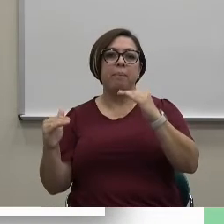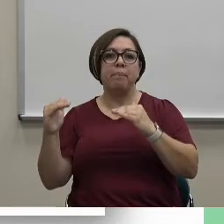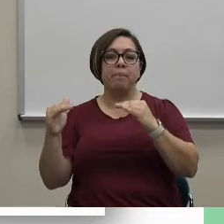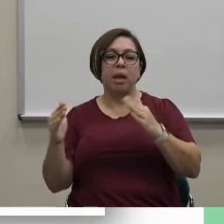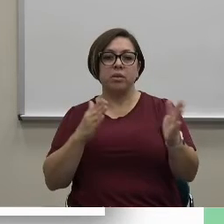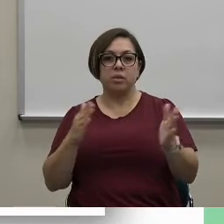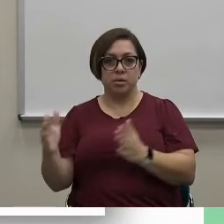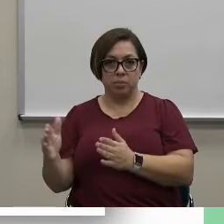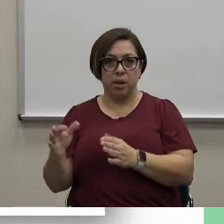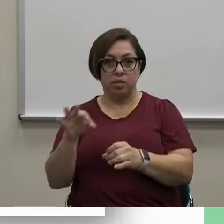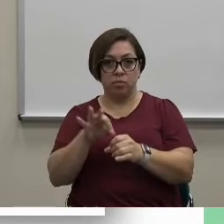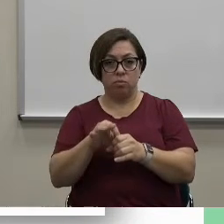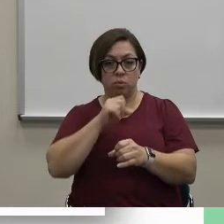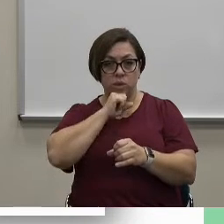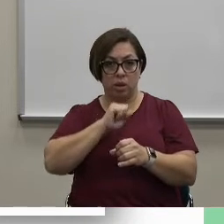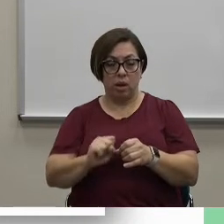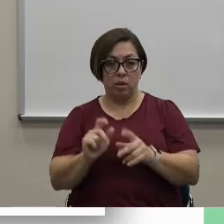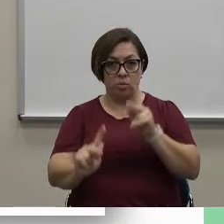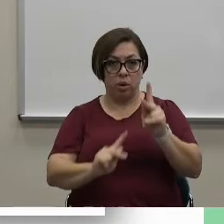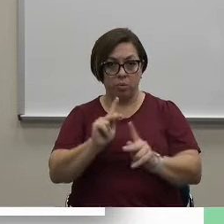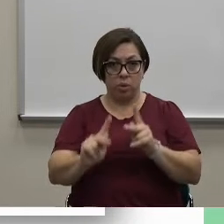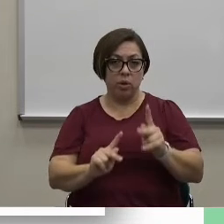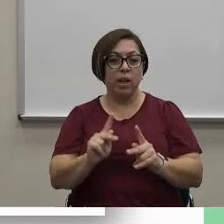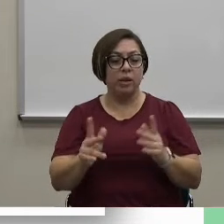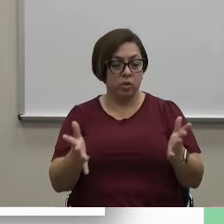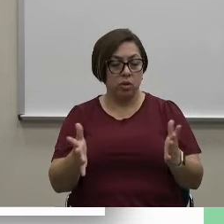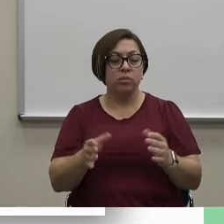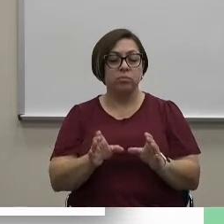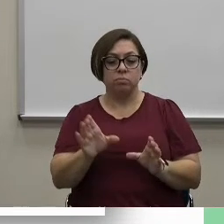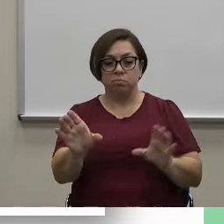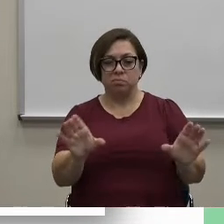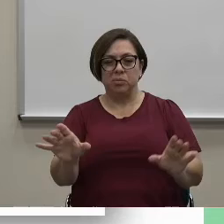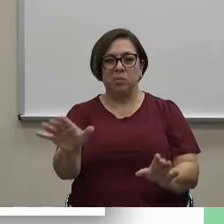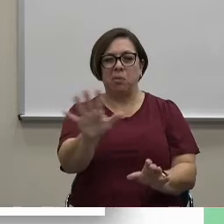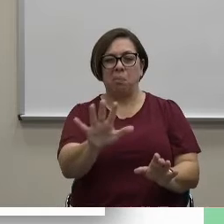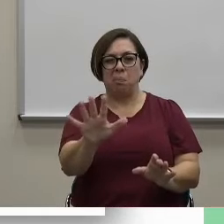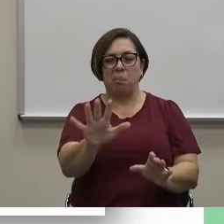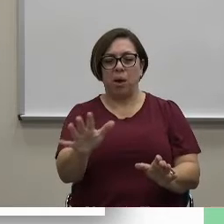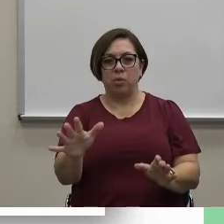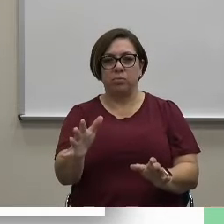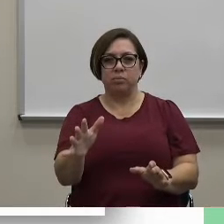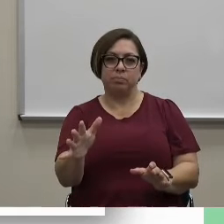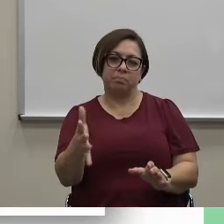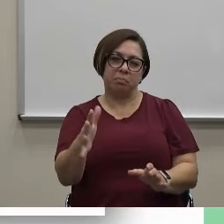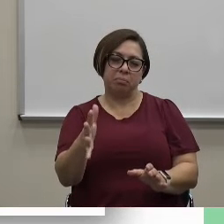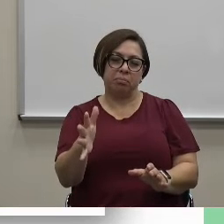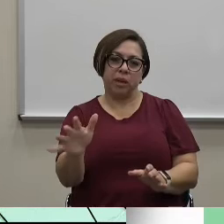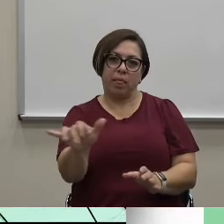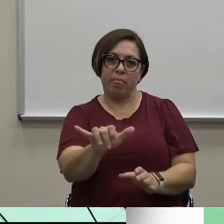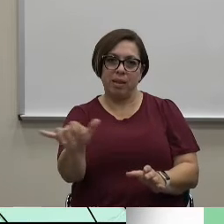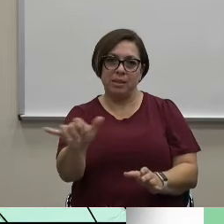voting age population, again, demographic breakdown is going to be almost the same, very little if any change there.